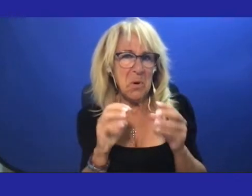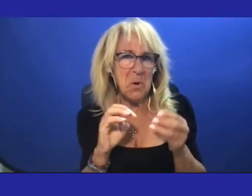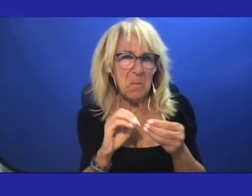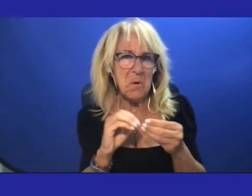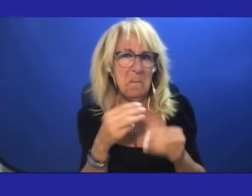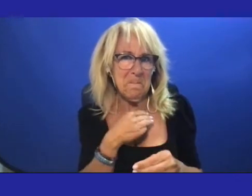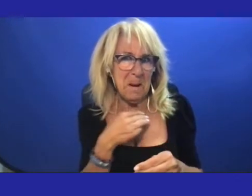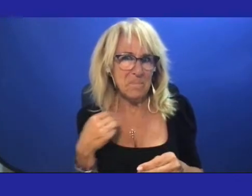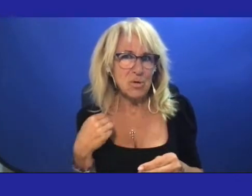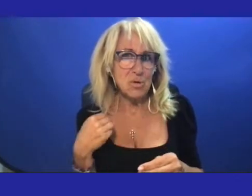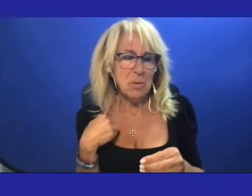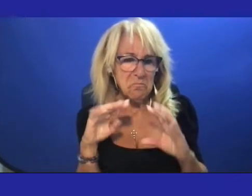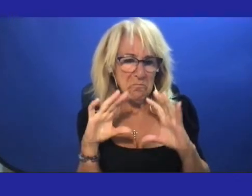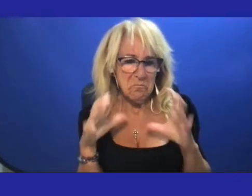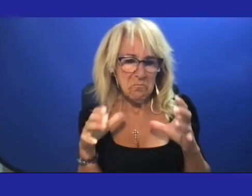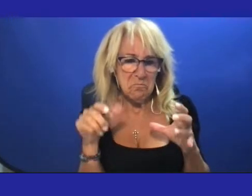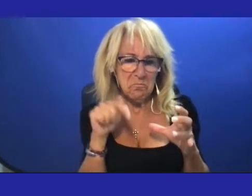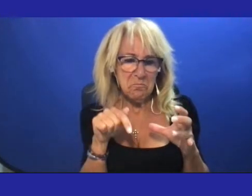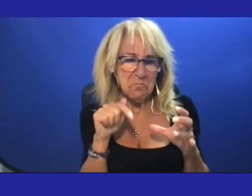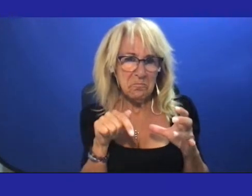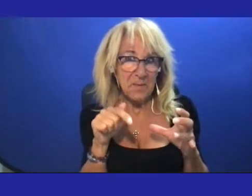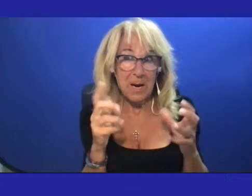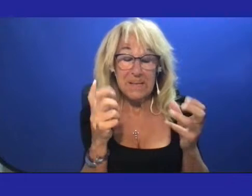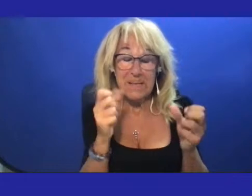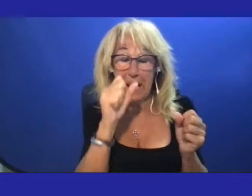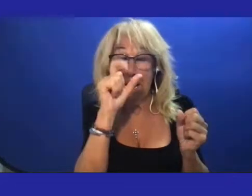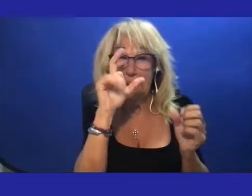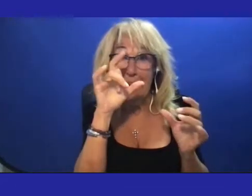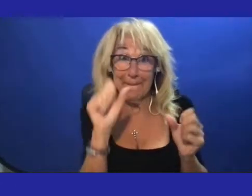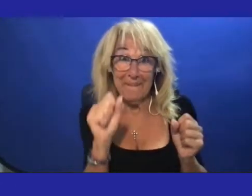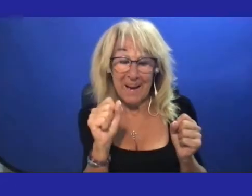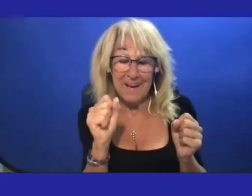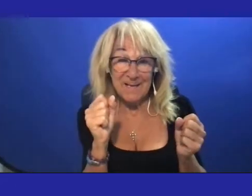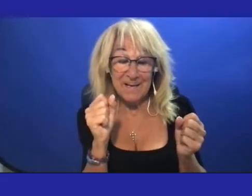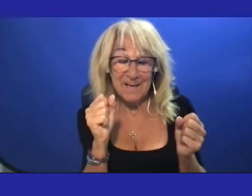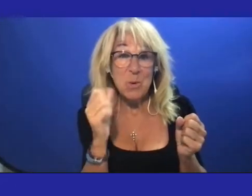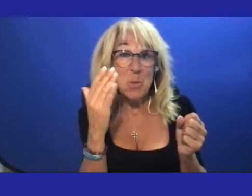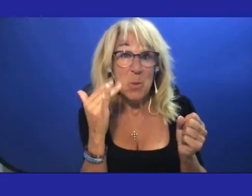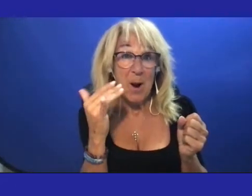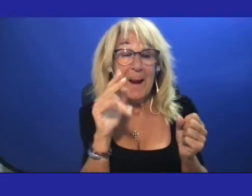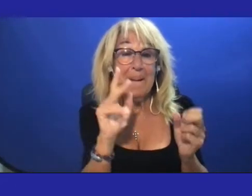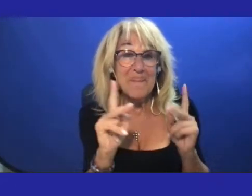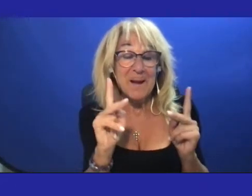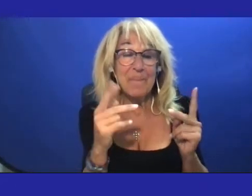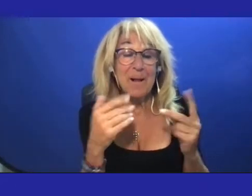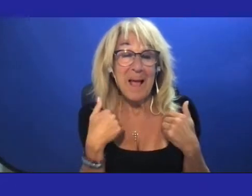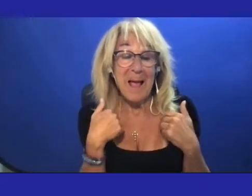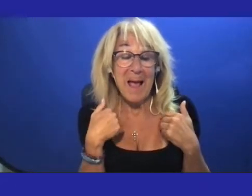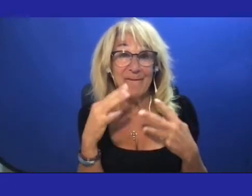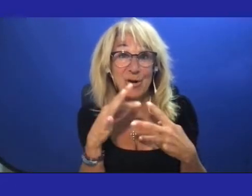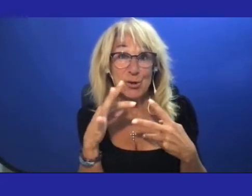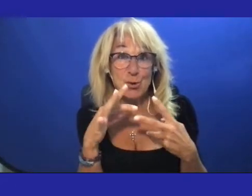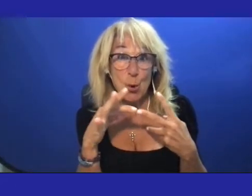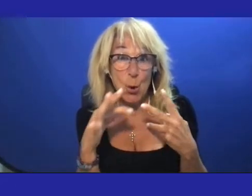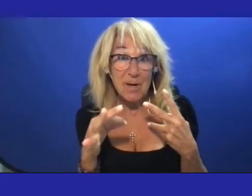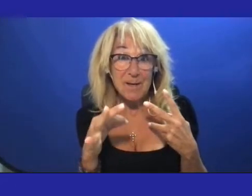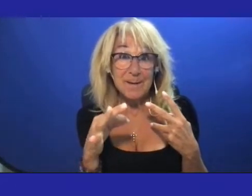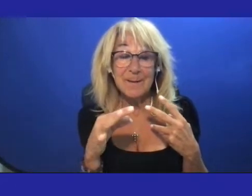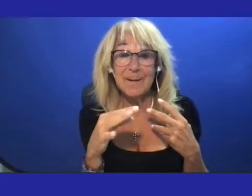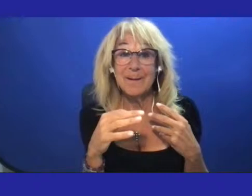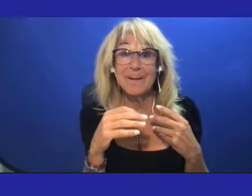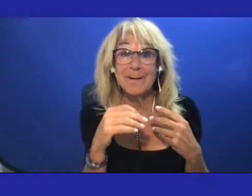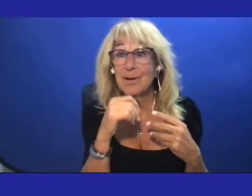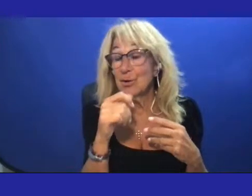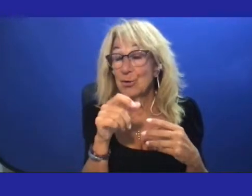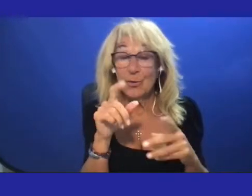not in and of itself amazing, right? Because people have a choice, right? Nobody has to go to Metro Plus Health,